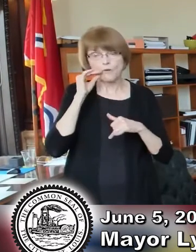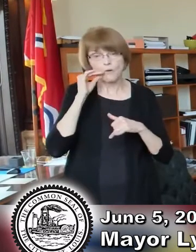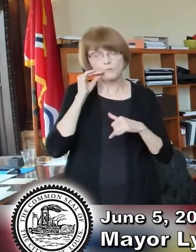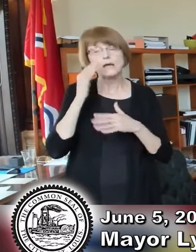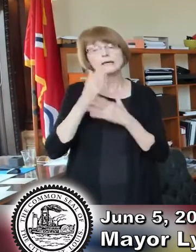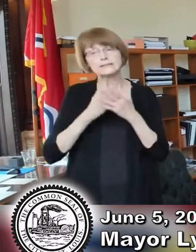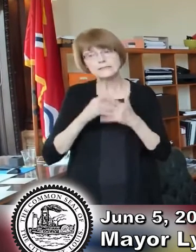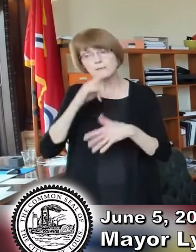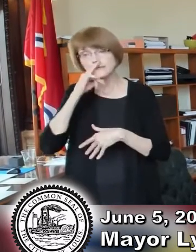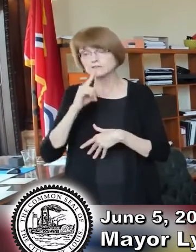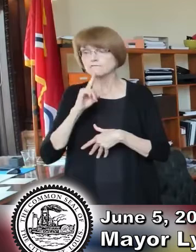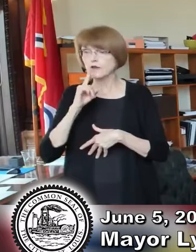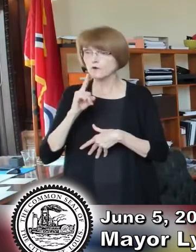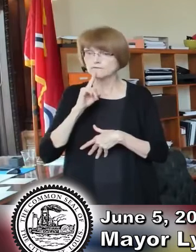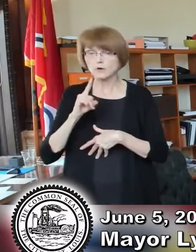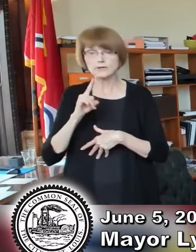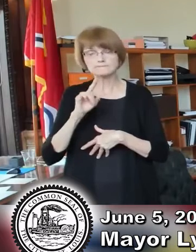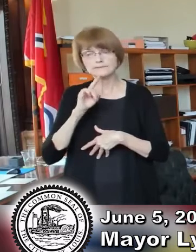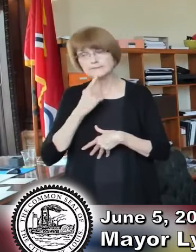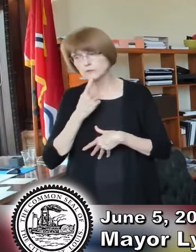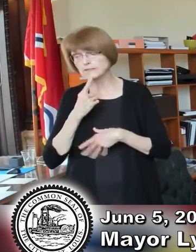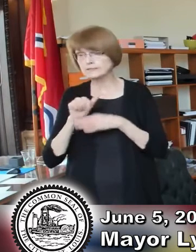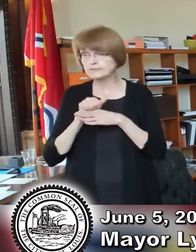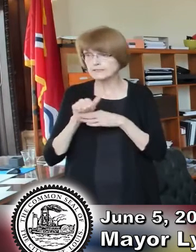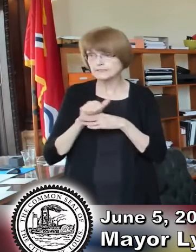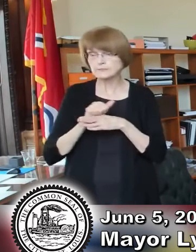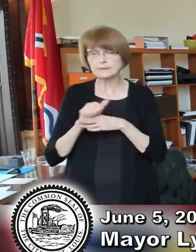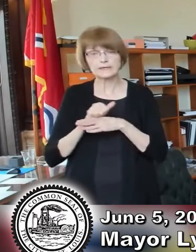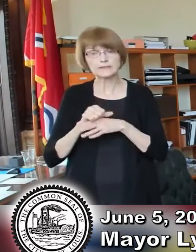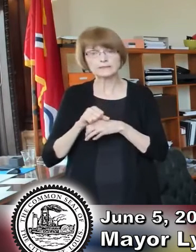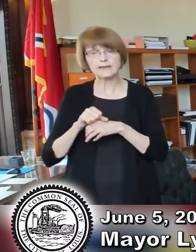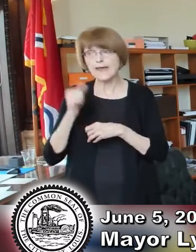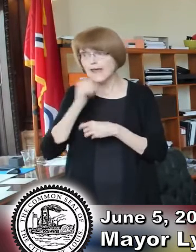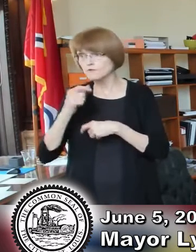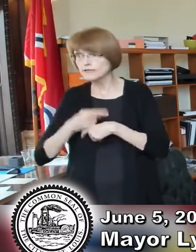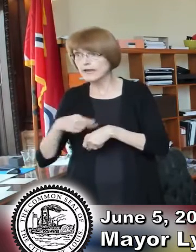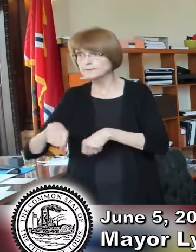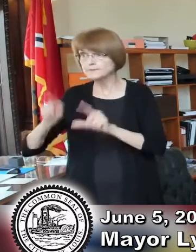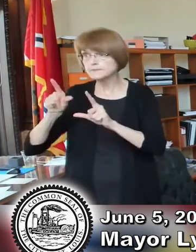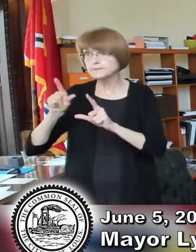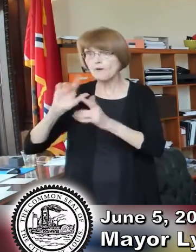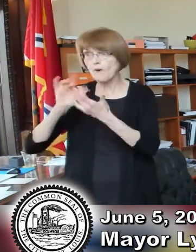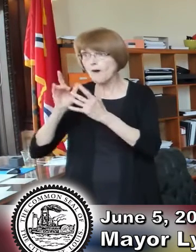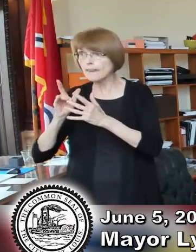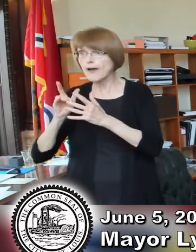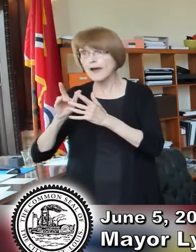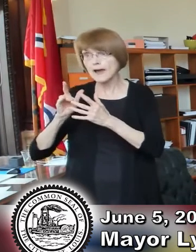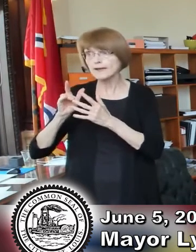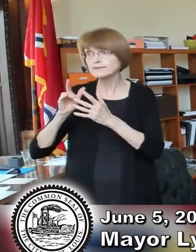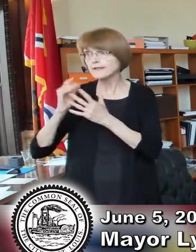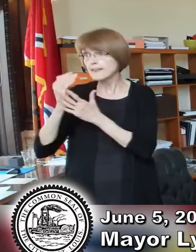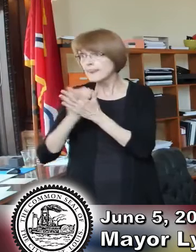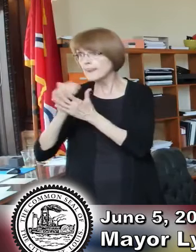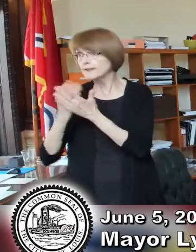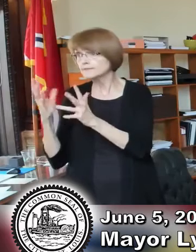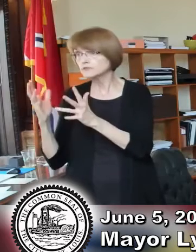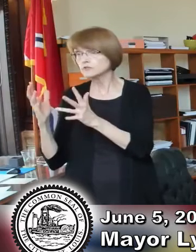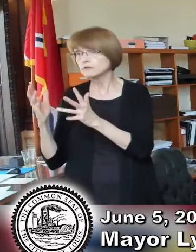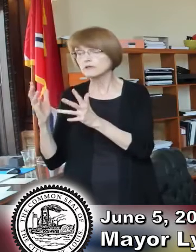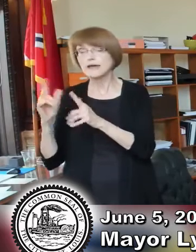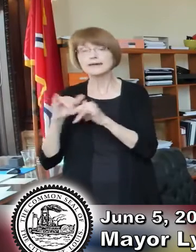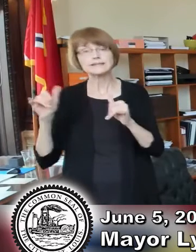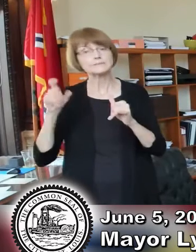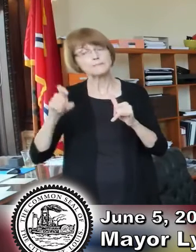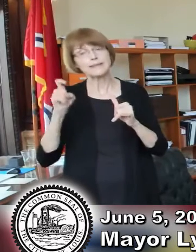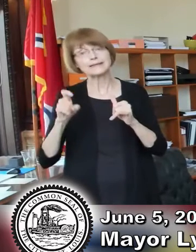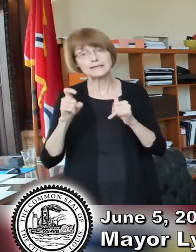disciplined and have gone online and done all their lessons, but, you know, there also needs to be that human interaction. So